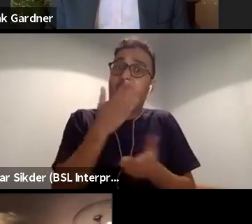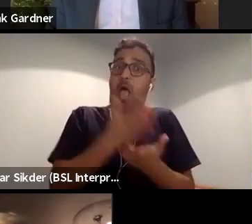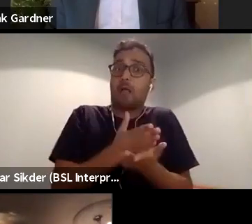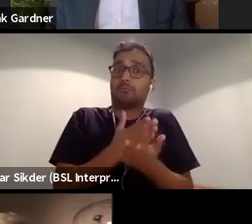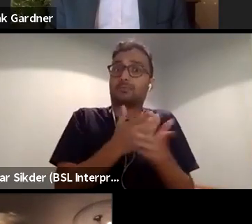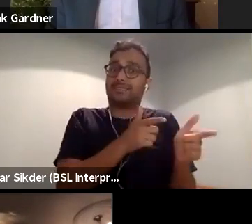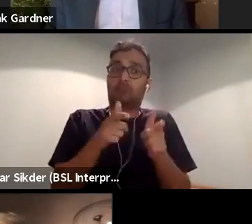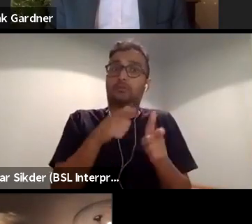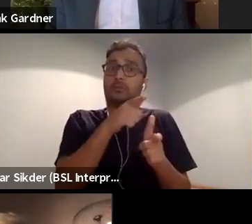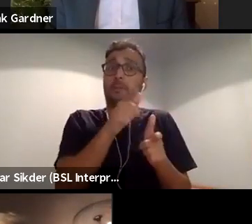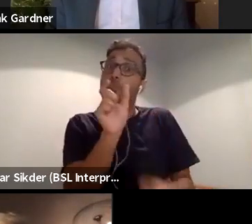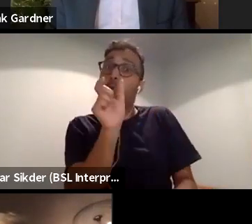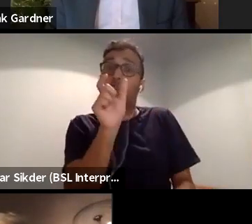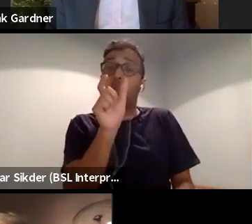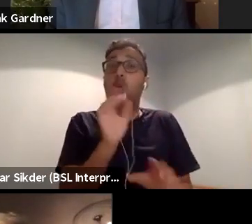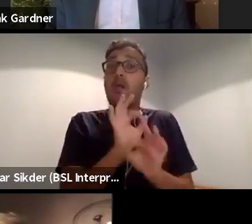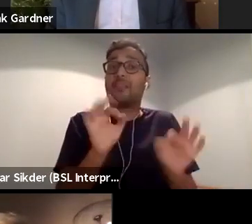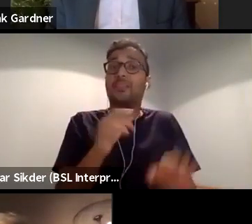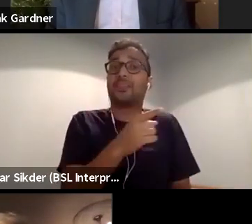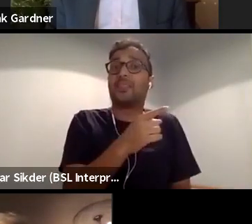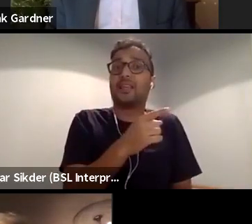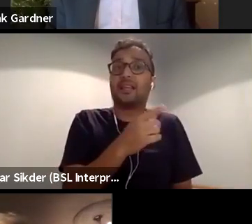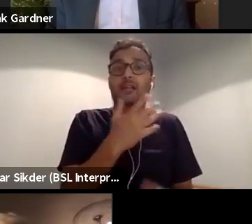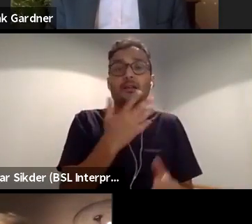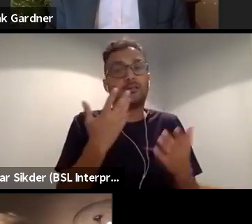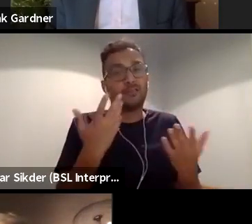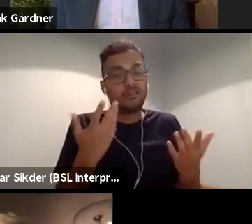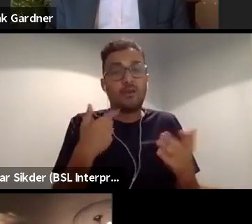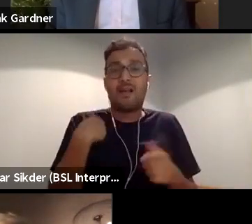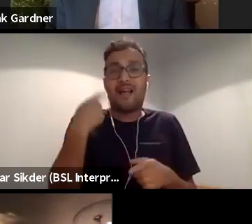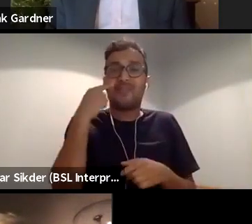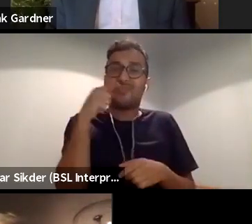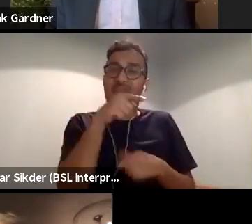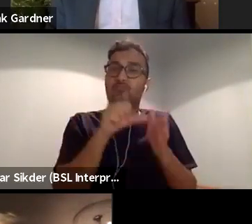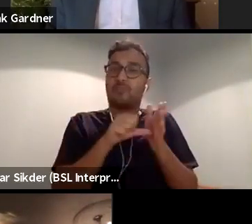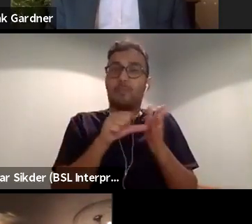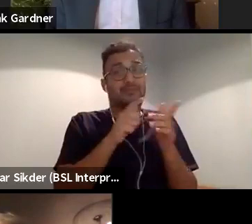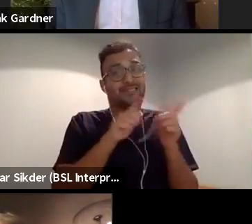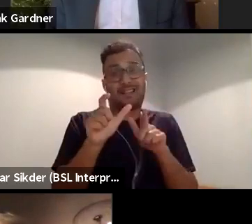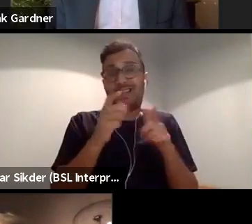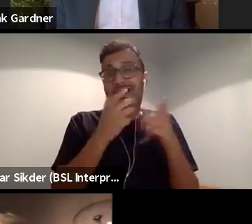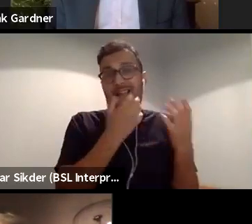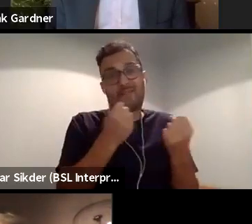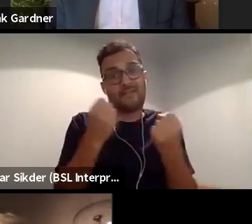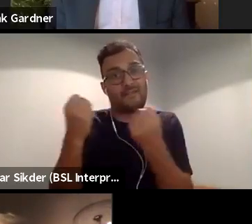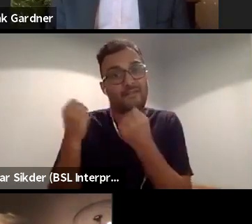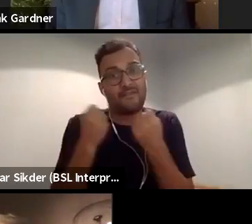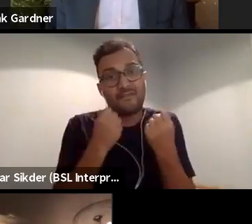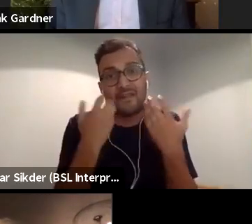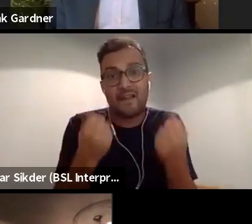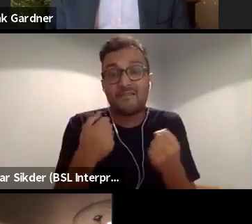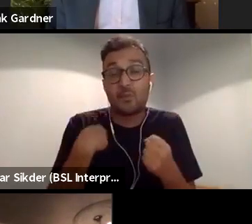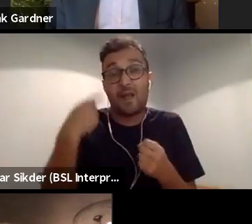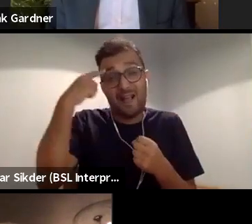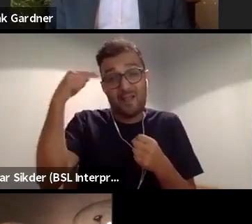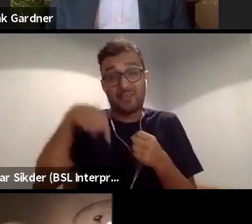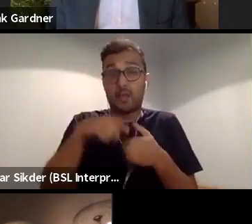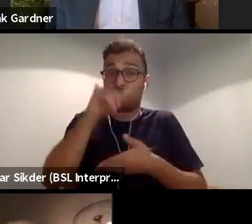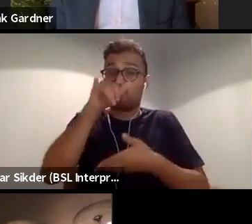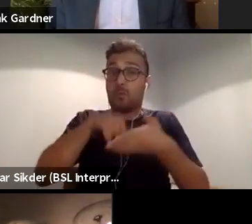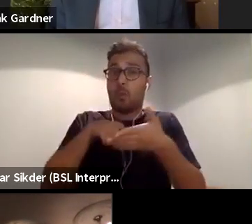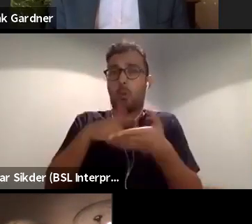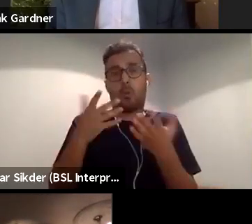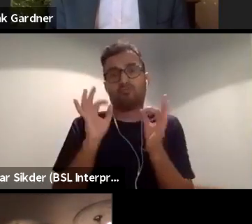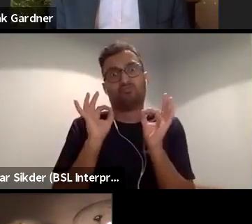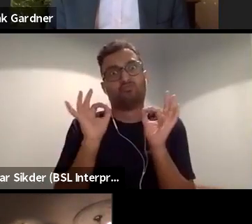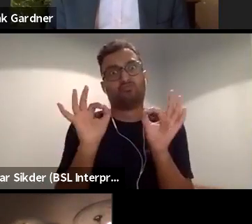I mean, you know, some of those problems still exist, and I think the report is an excellent piece of research. You know, the scale of